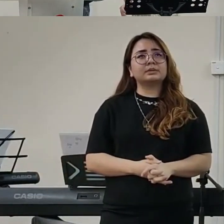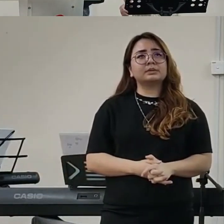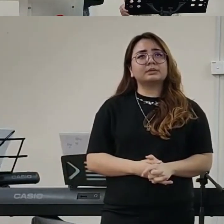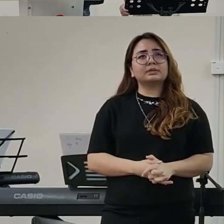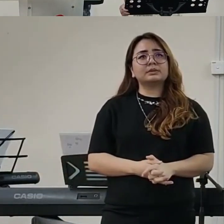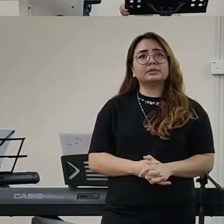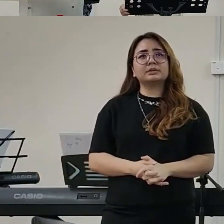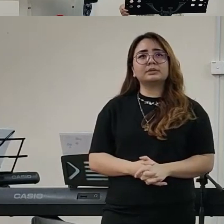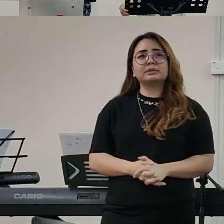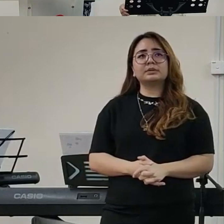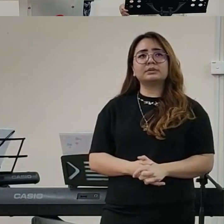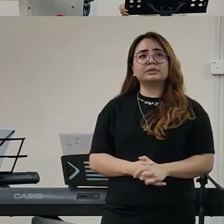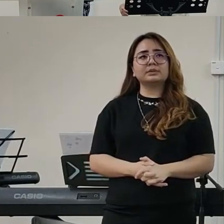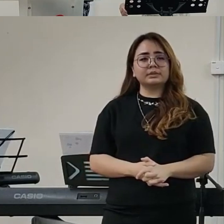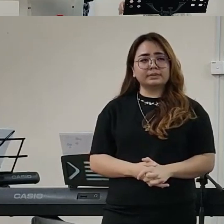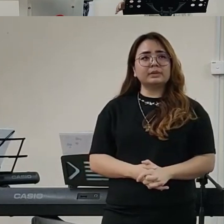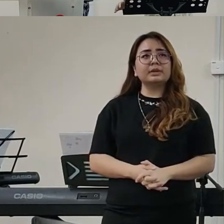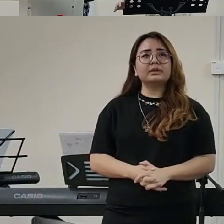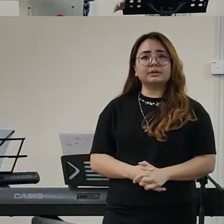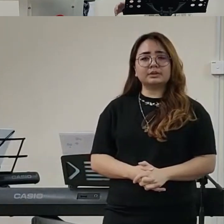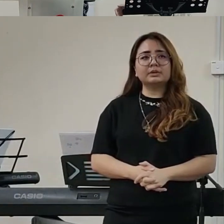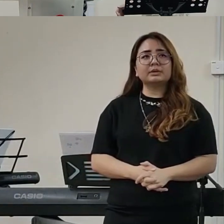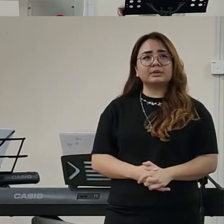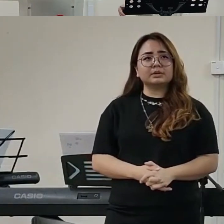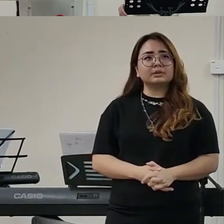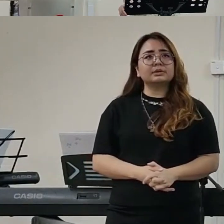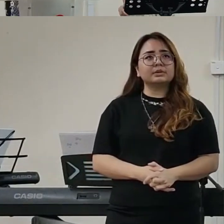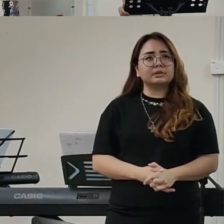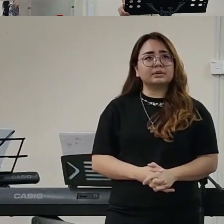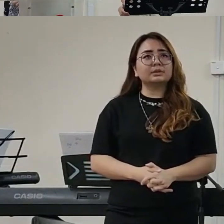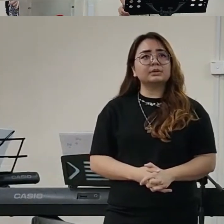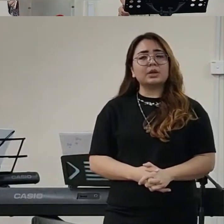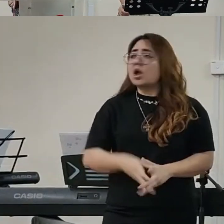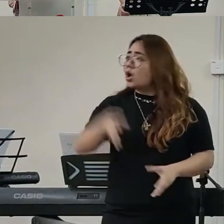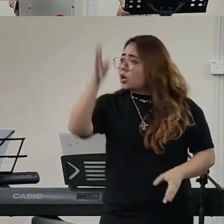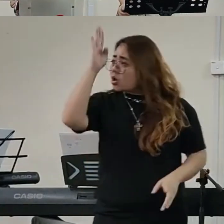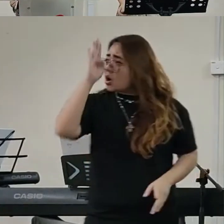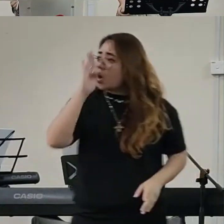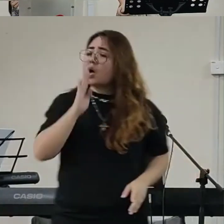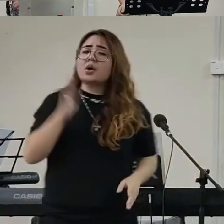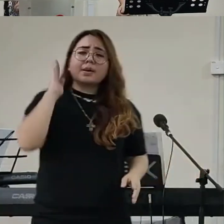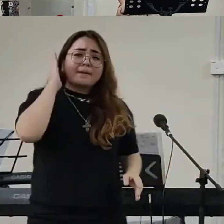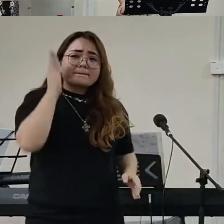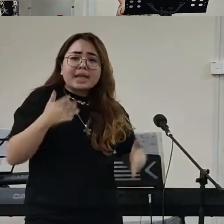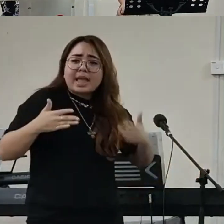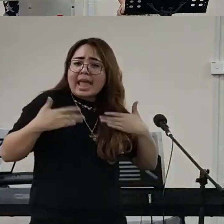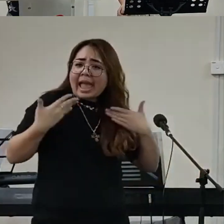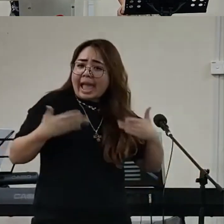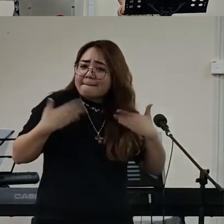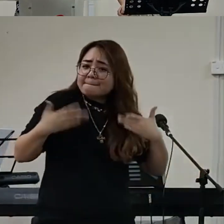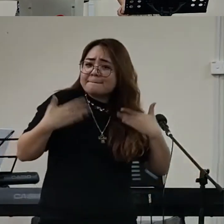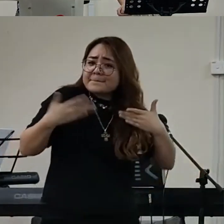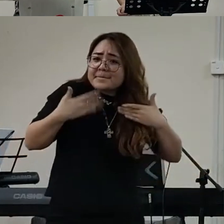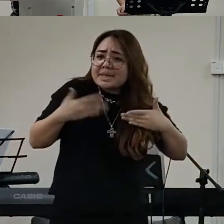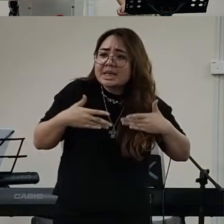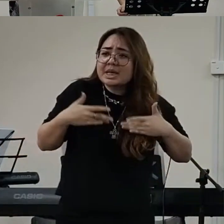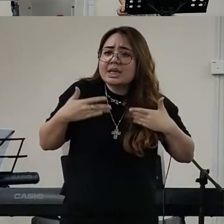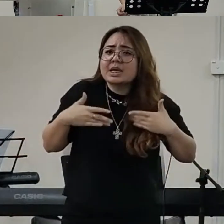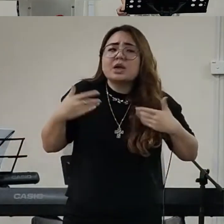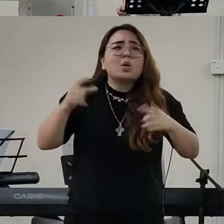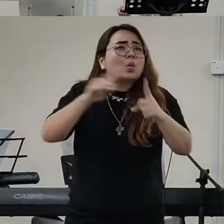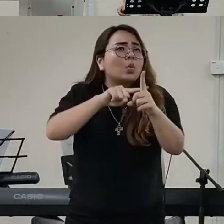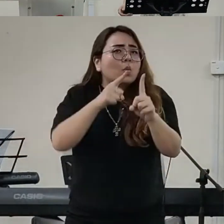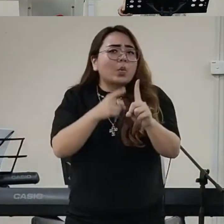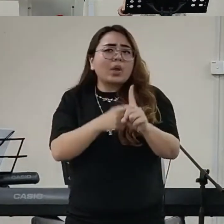a shepherd. Are you listening? So God is going to be pleased. If that's the case, then God's going to be pleased with Elder Elena. God